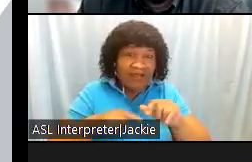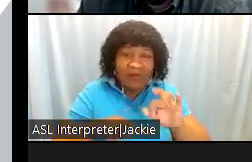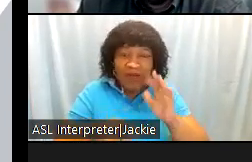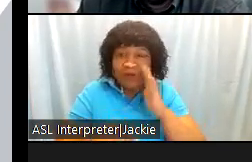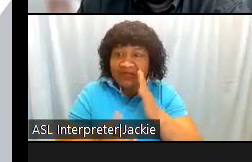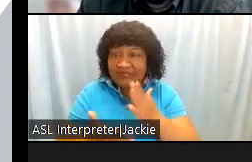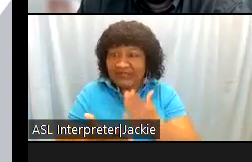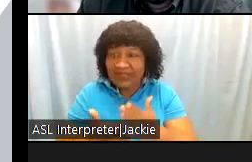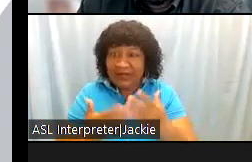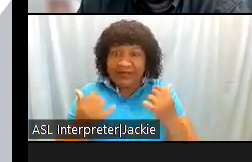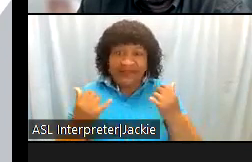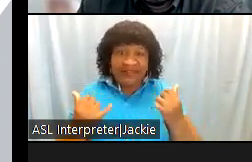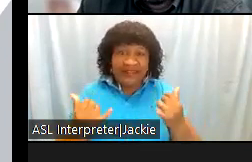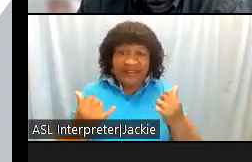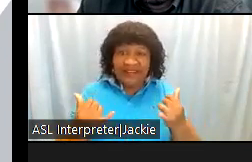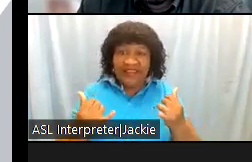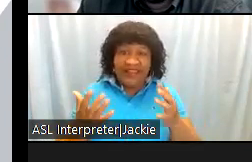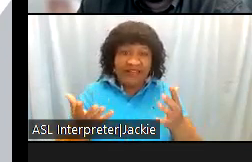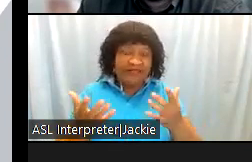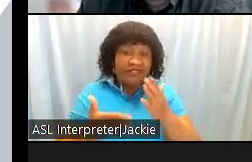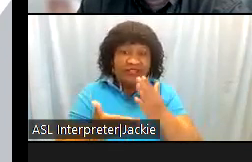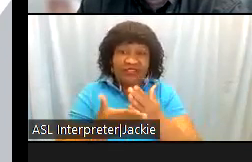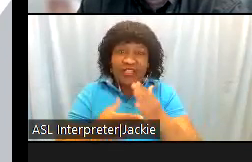stop. I'll stop my sharing.